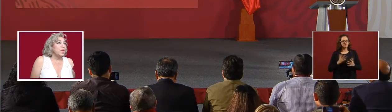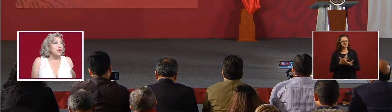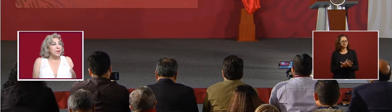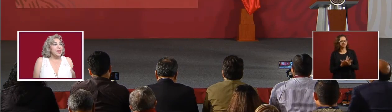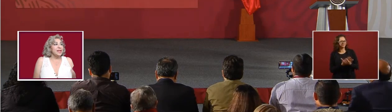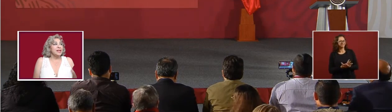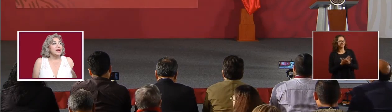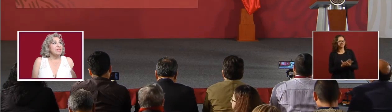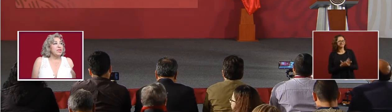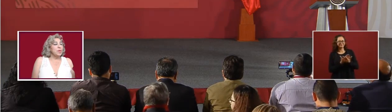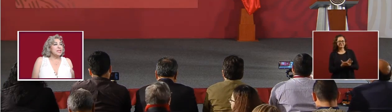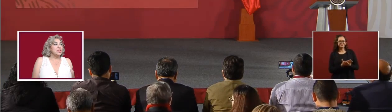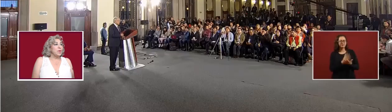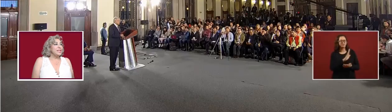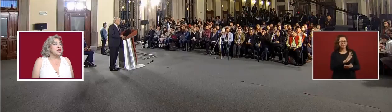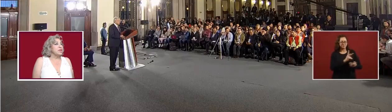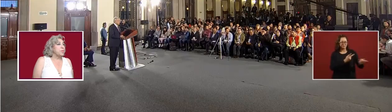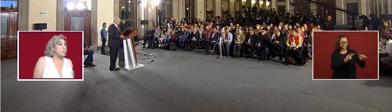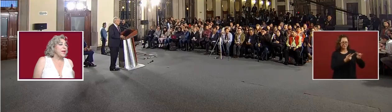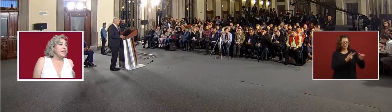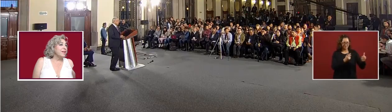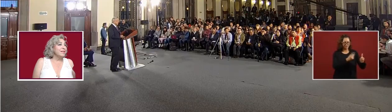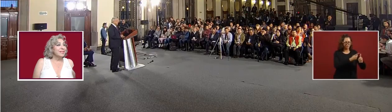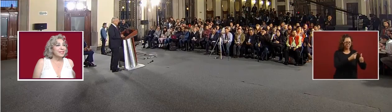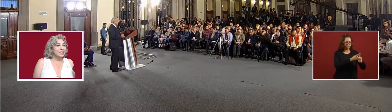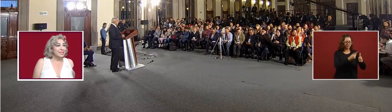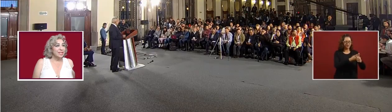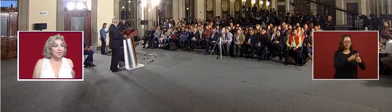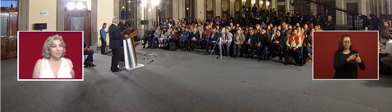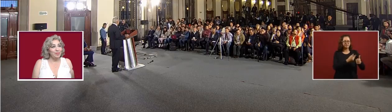if you want to wait if you want us to wait so you can prepare